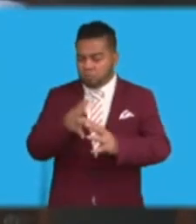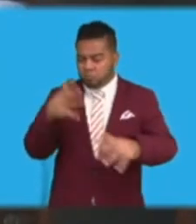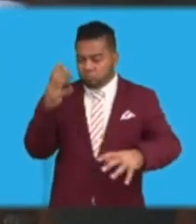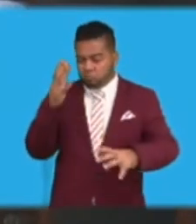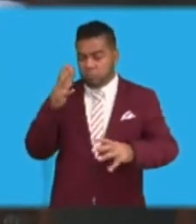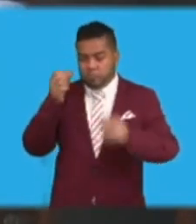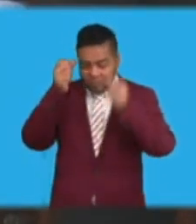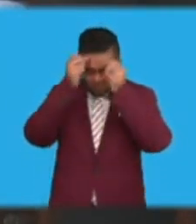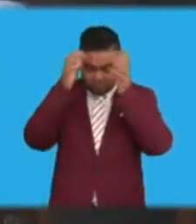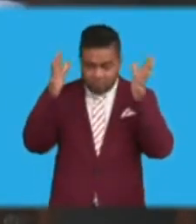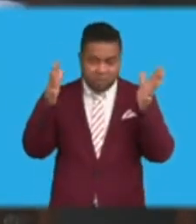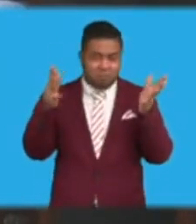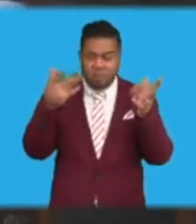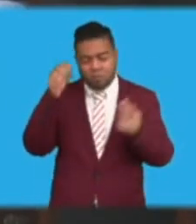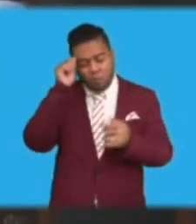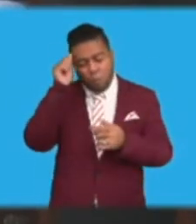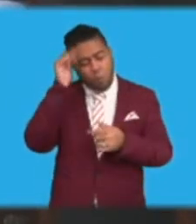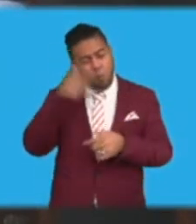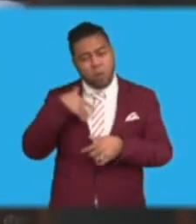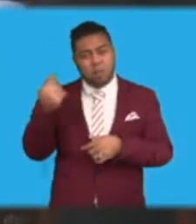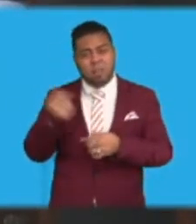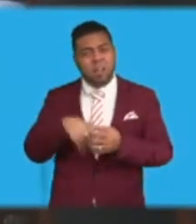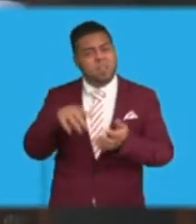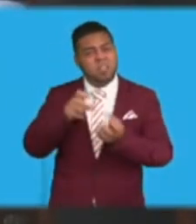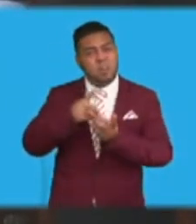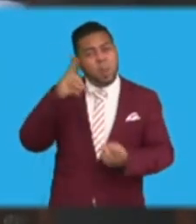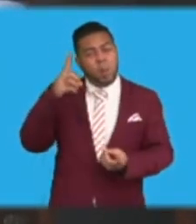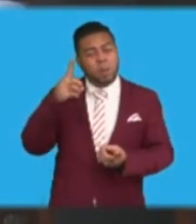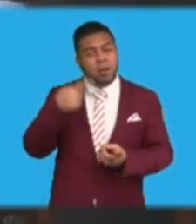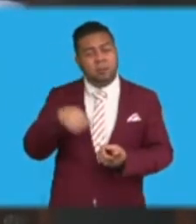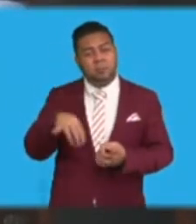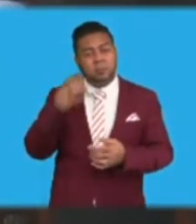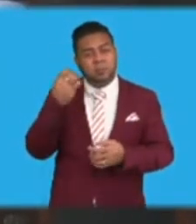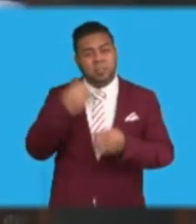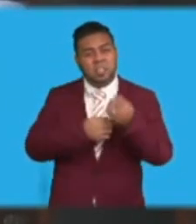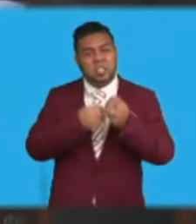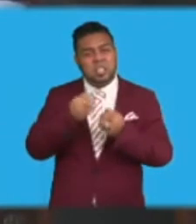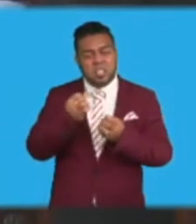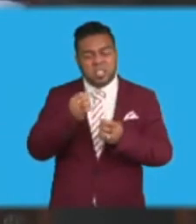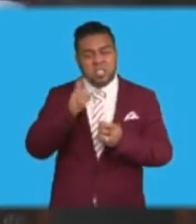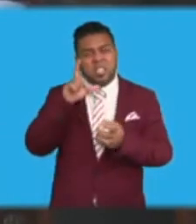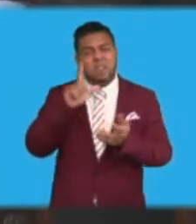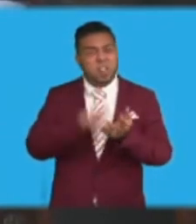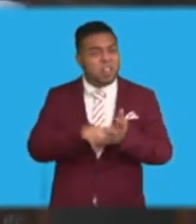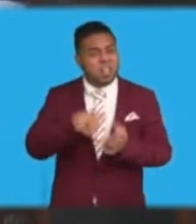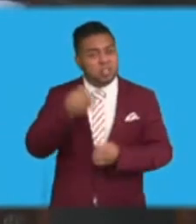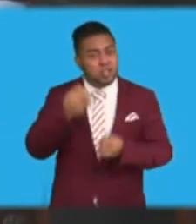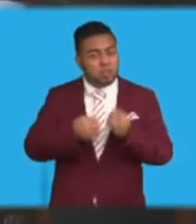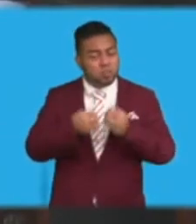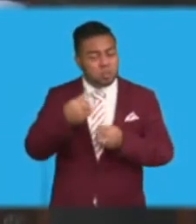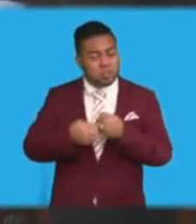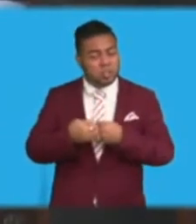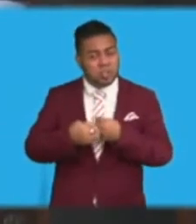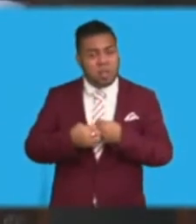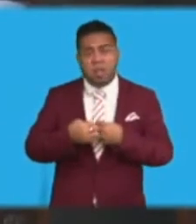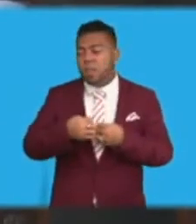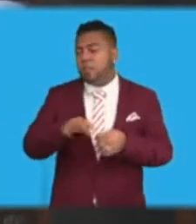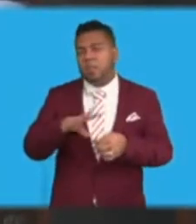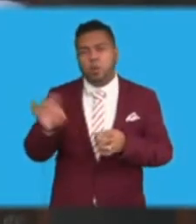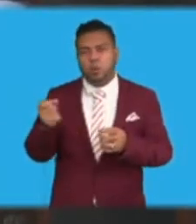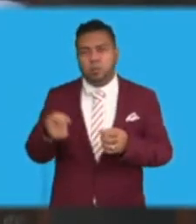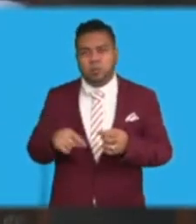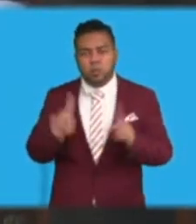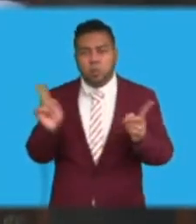engineers, at least with a diploma in civil engineering or bachelor's degree in civil engineering, so that we willy-nilly don't